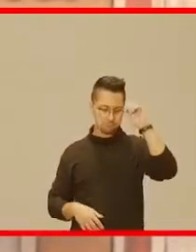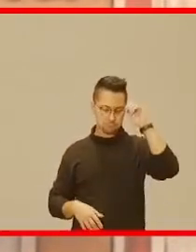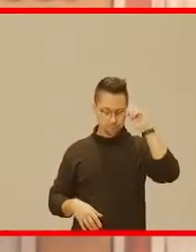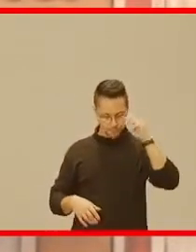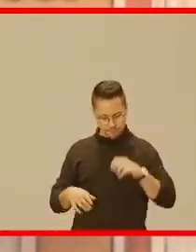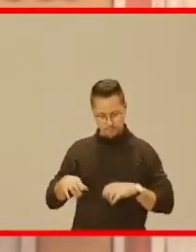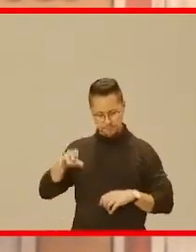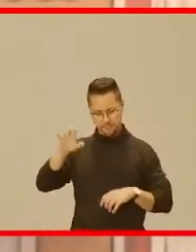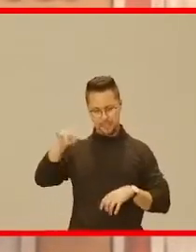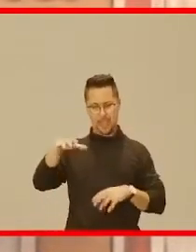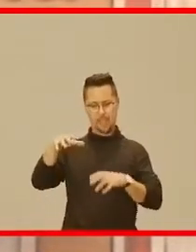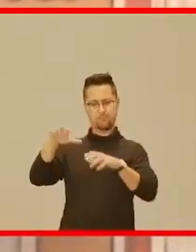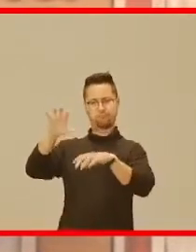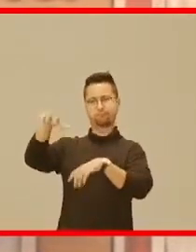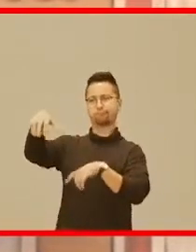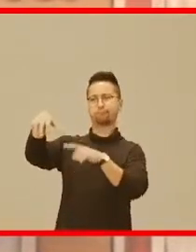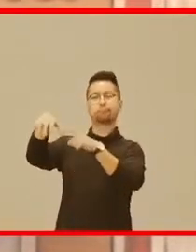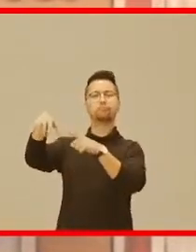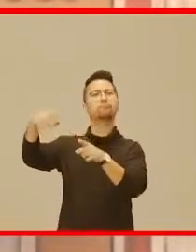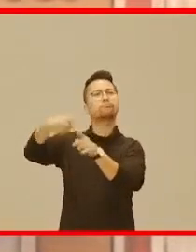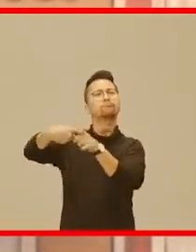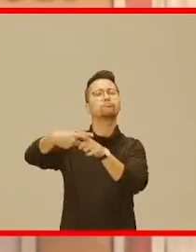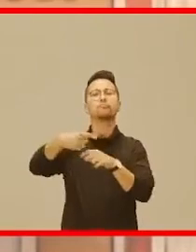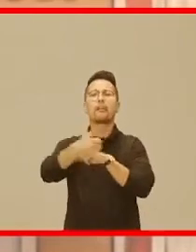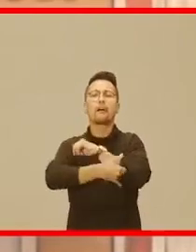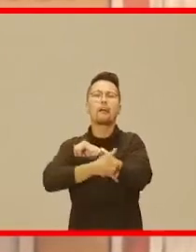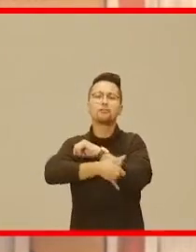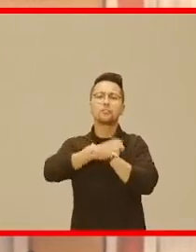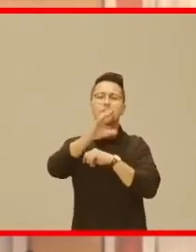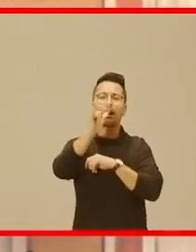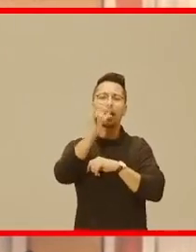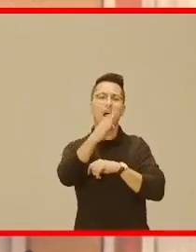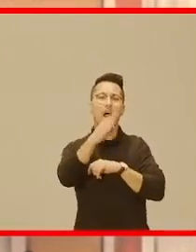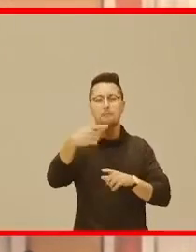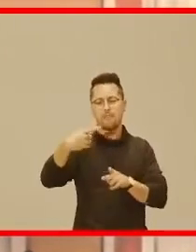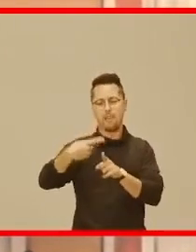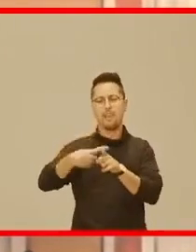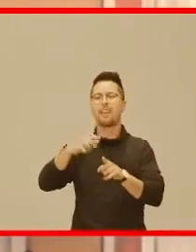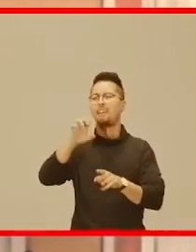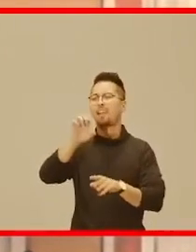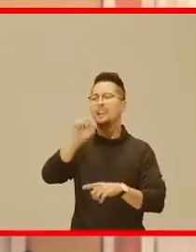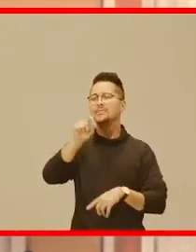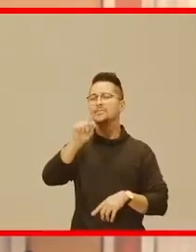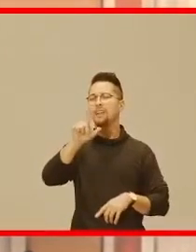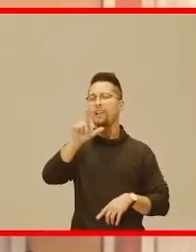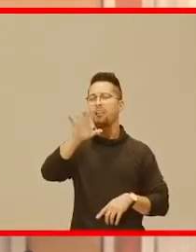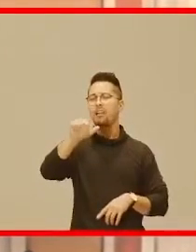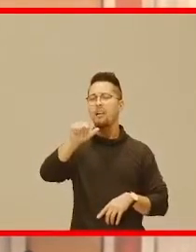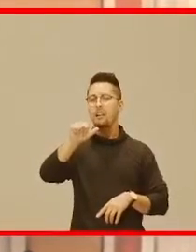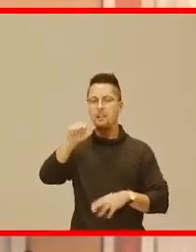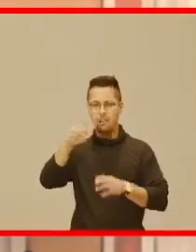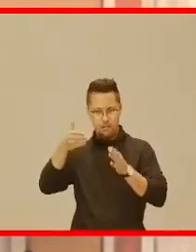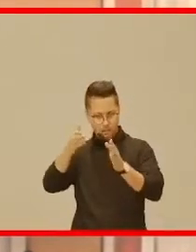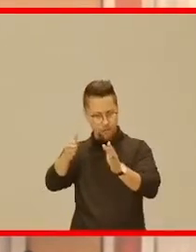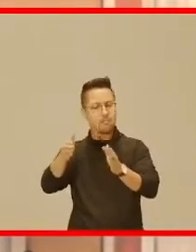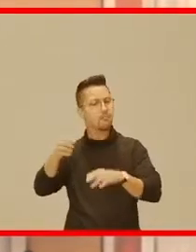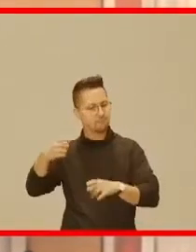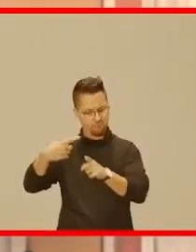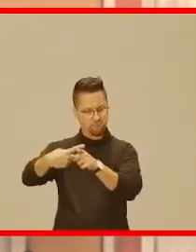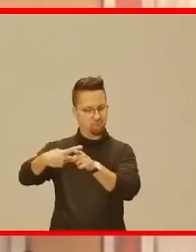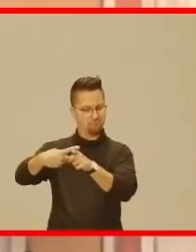the Country Club and Estella Road as well. And I like to have the bus stop,